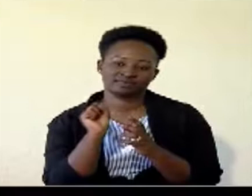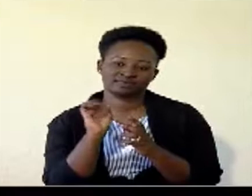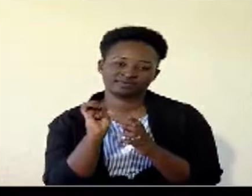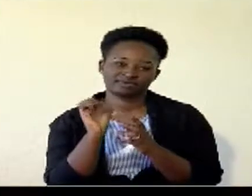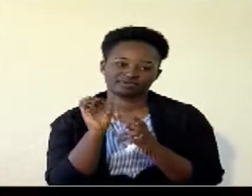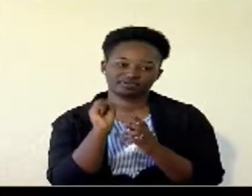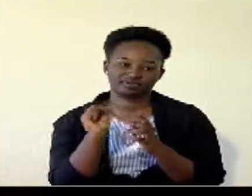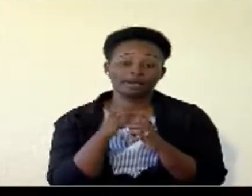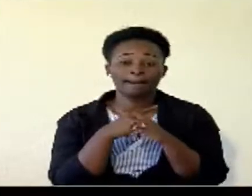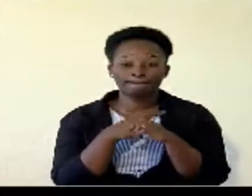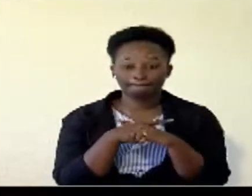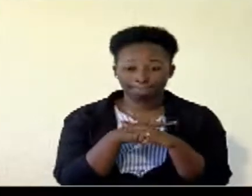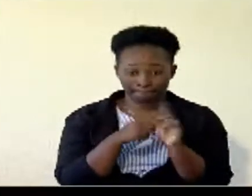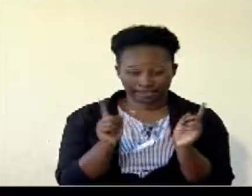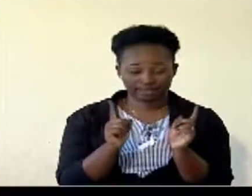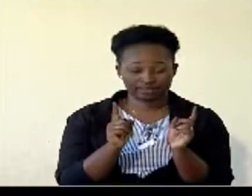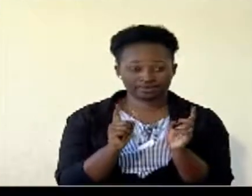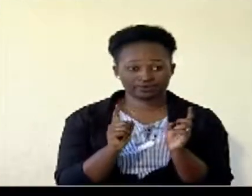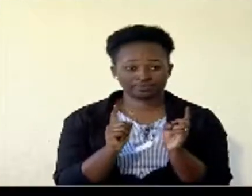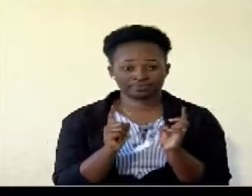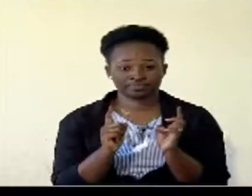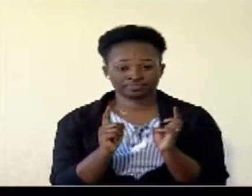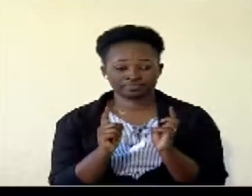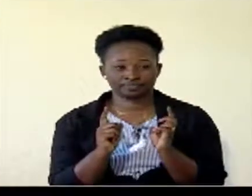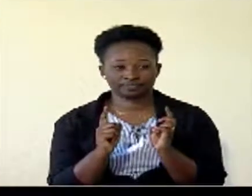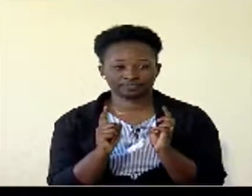But inversely